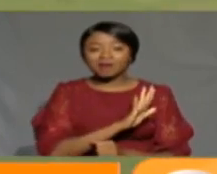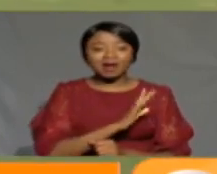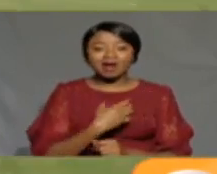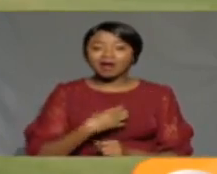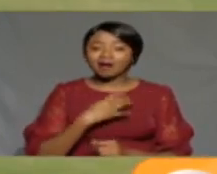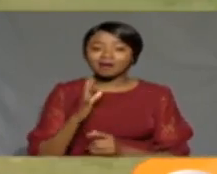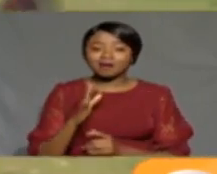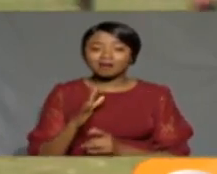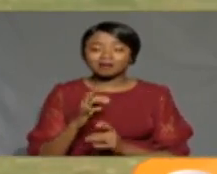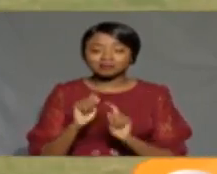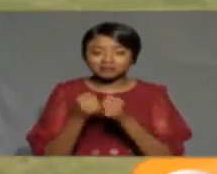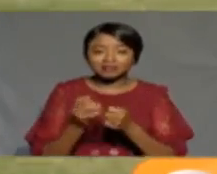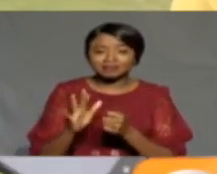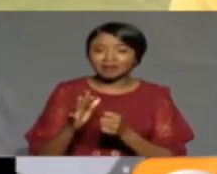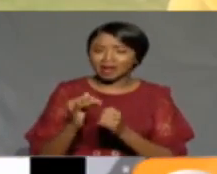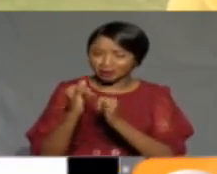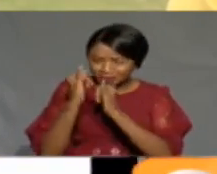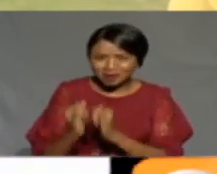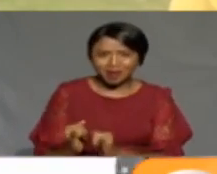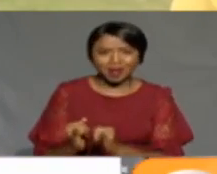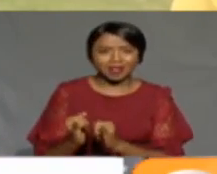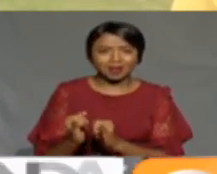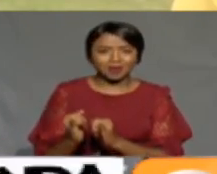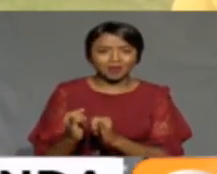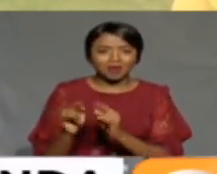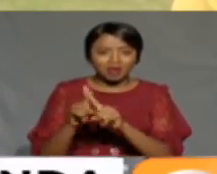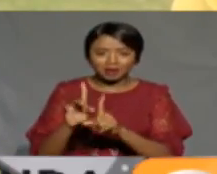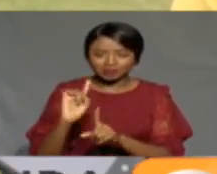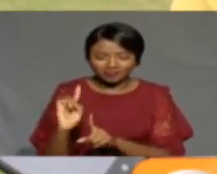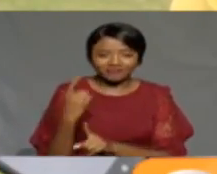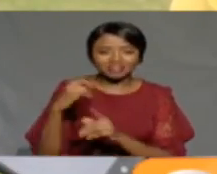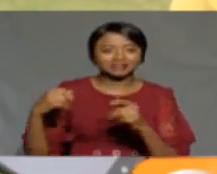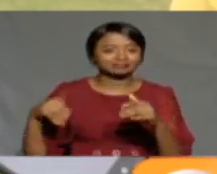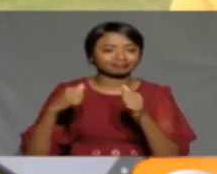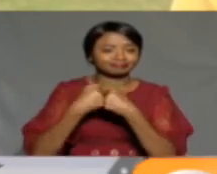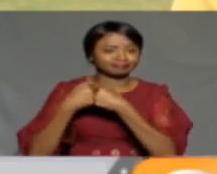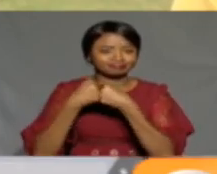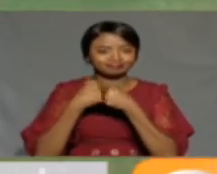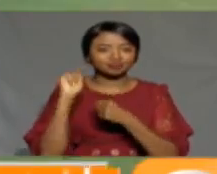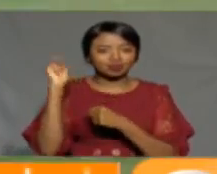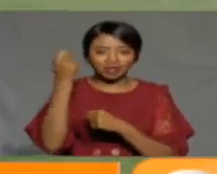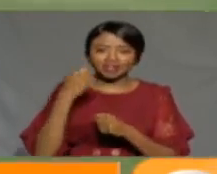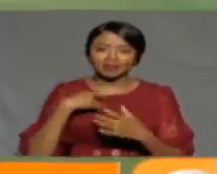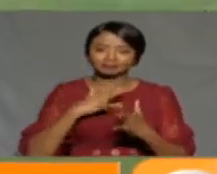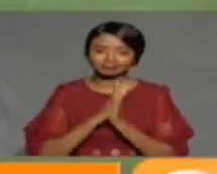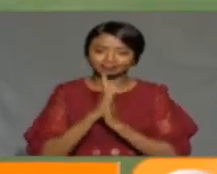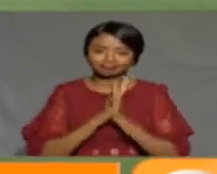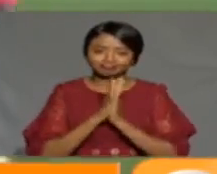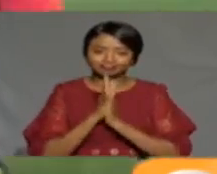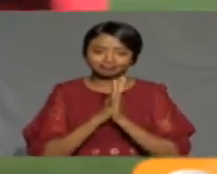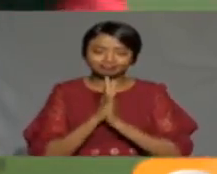kutoka tayari nianze kuwaongoza. Nafikiria mtakuwa mechi nzuri kabisa na Wakenya watarajie mechi nzuri.